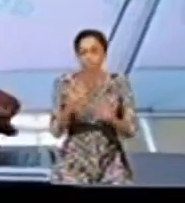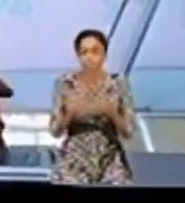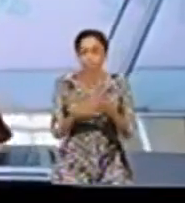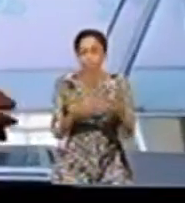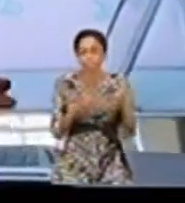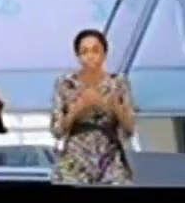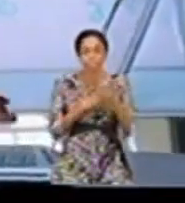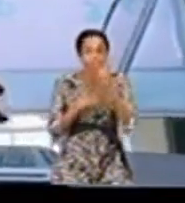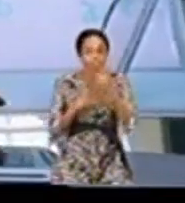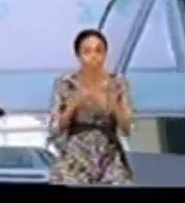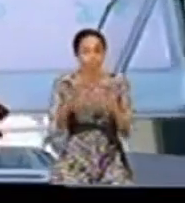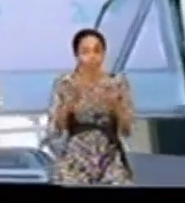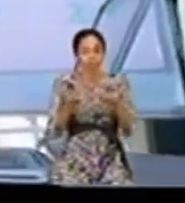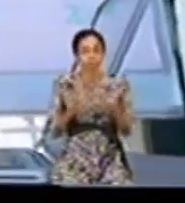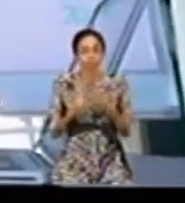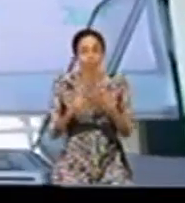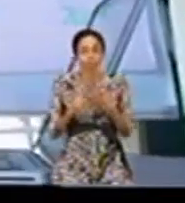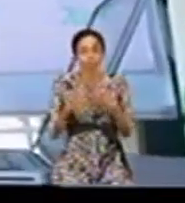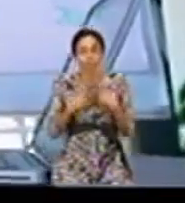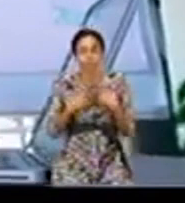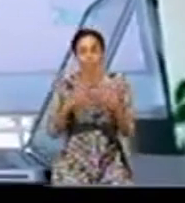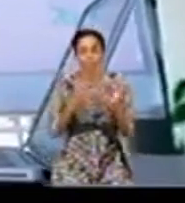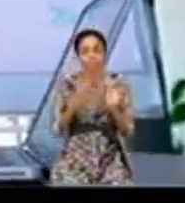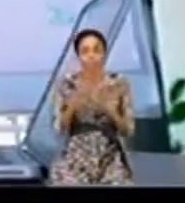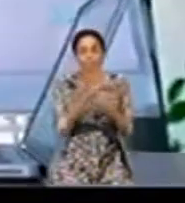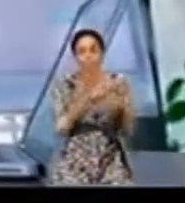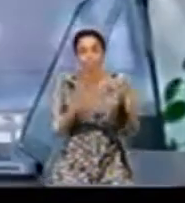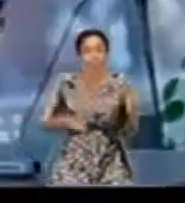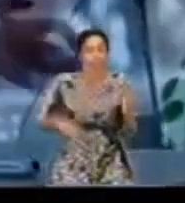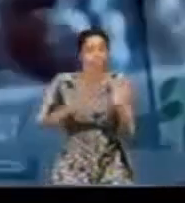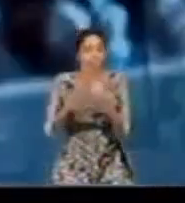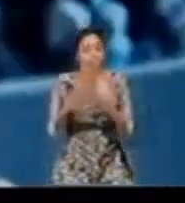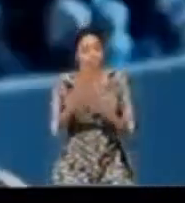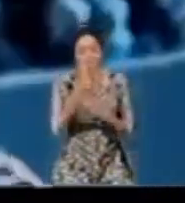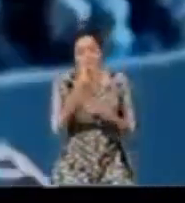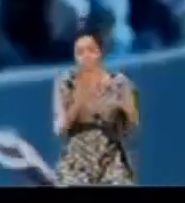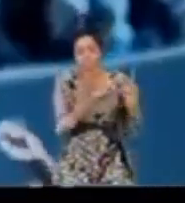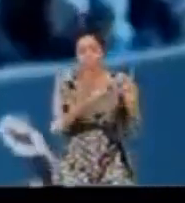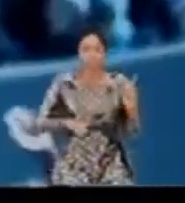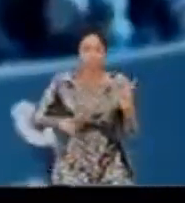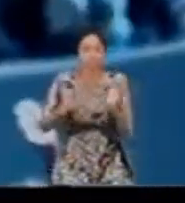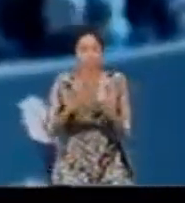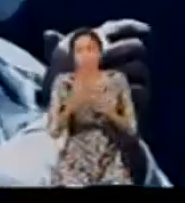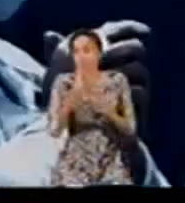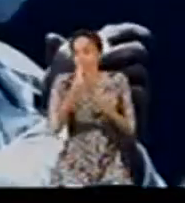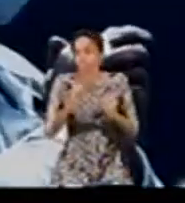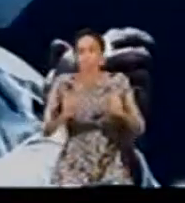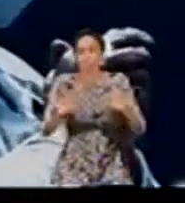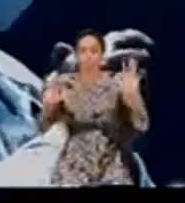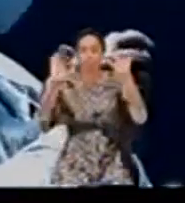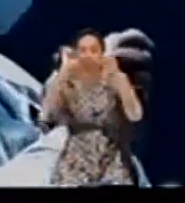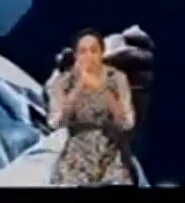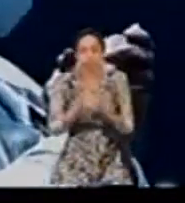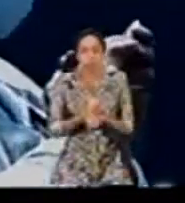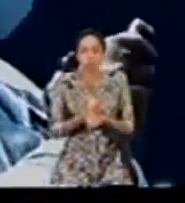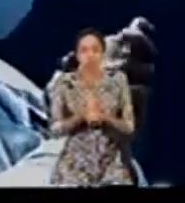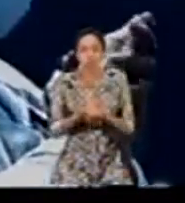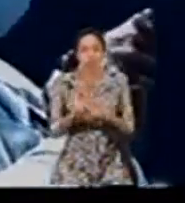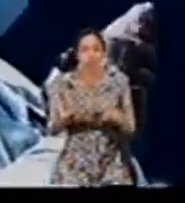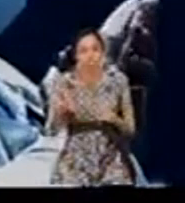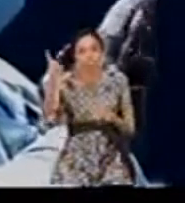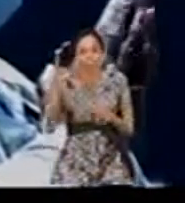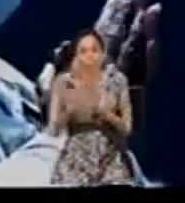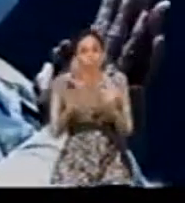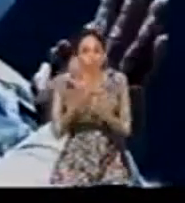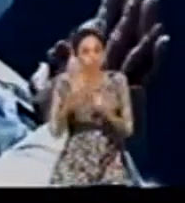want to have Jesus Christ, Jesus is love. Jesus is power. Jesus is a miracle worker. Jesus can do all things.